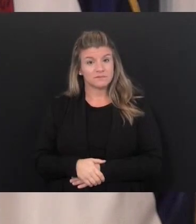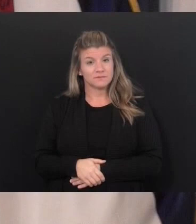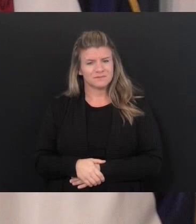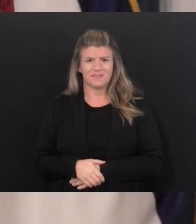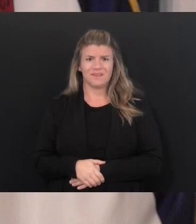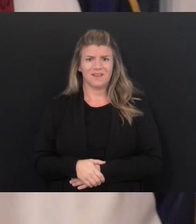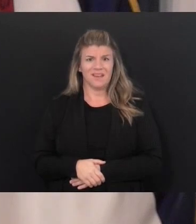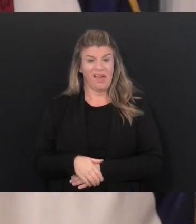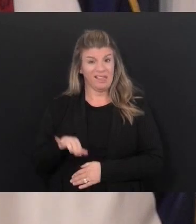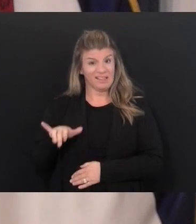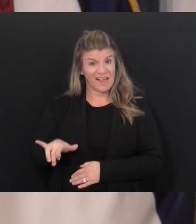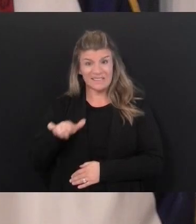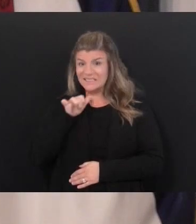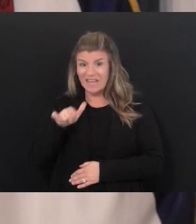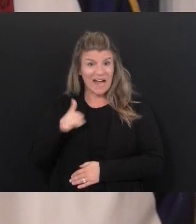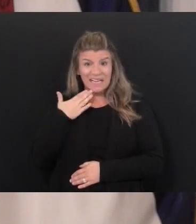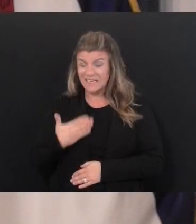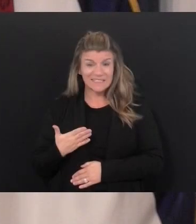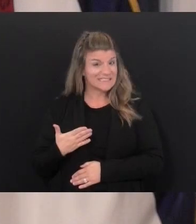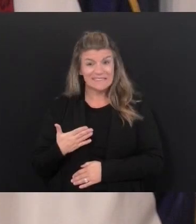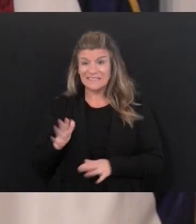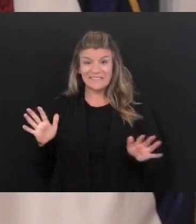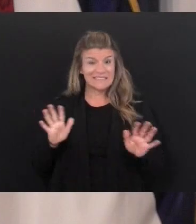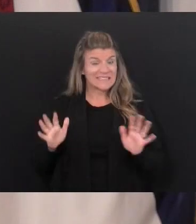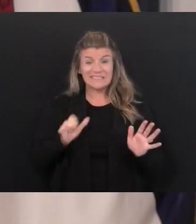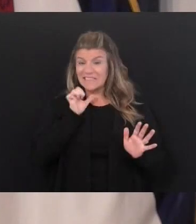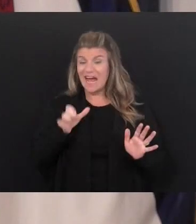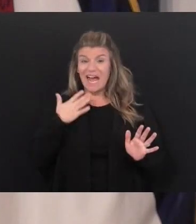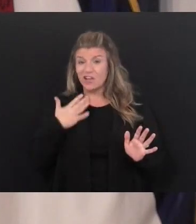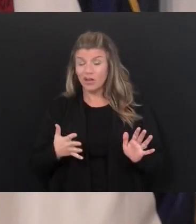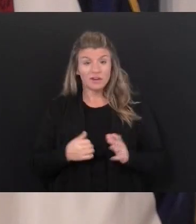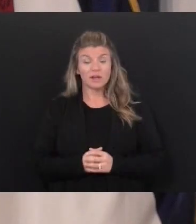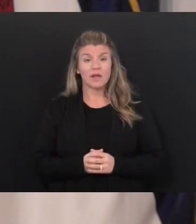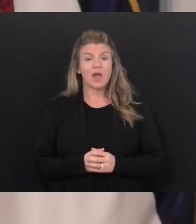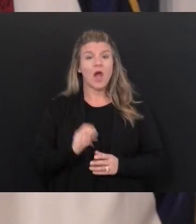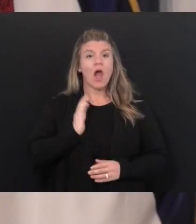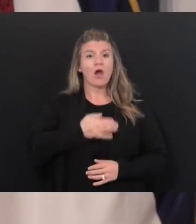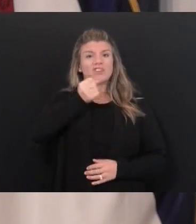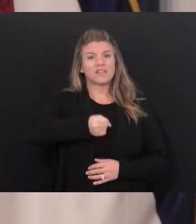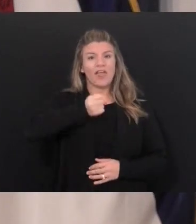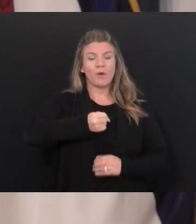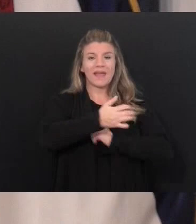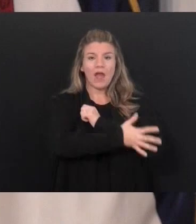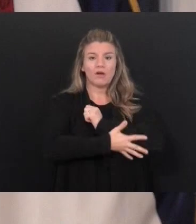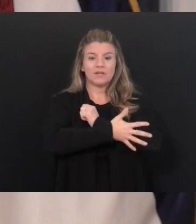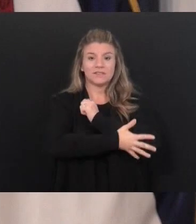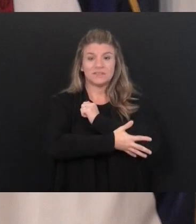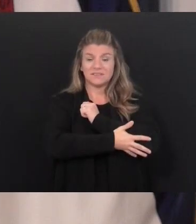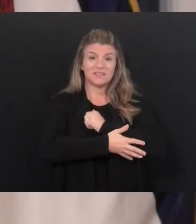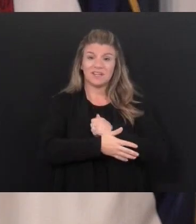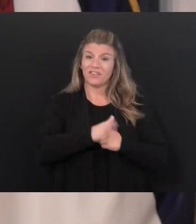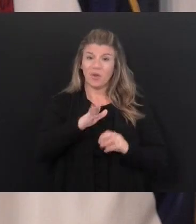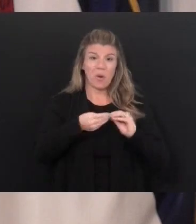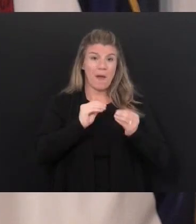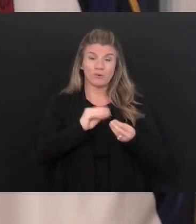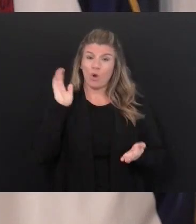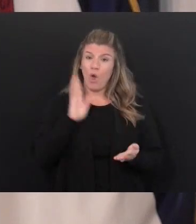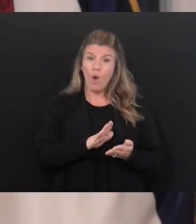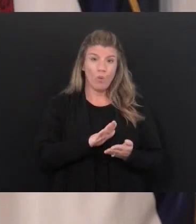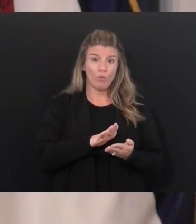That's not good. That's just not good. A lot of our southern counties, really low, really